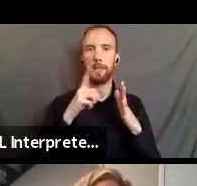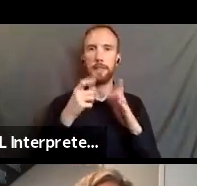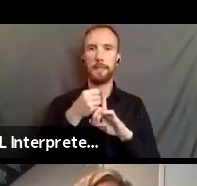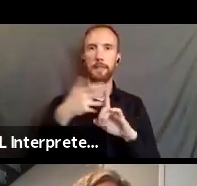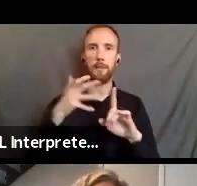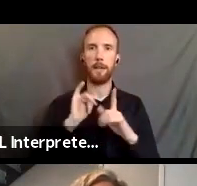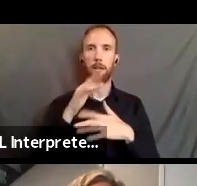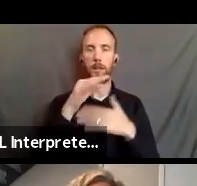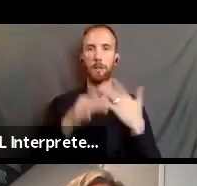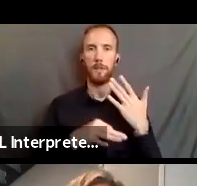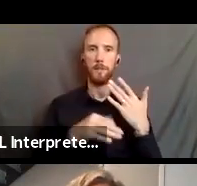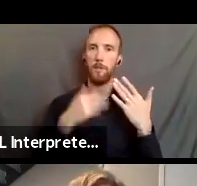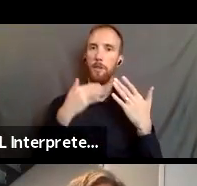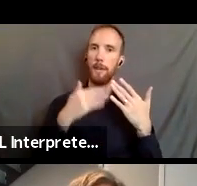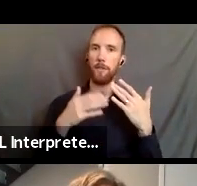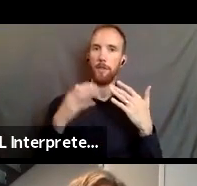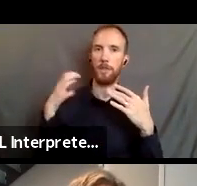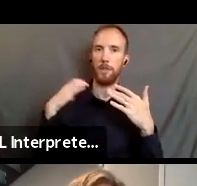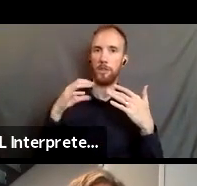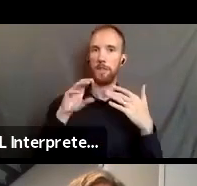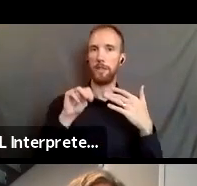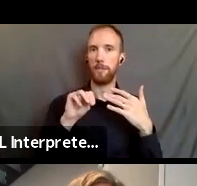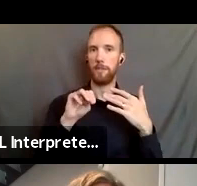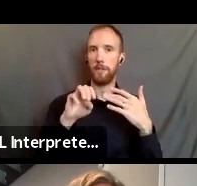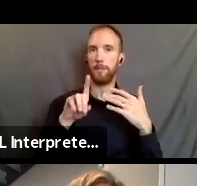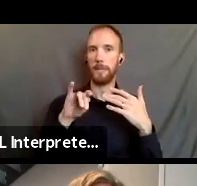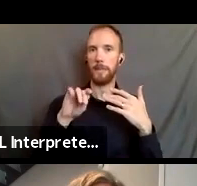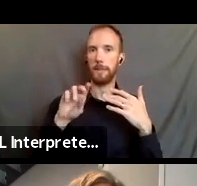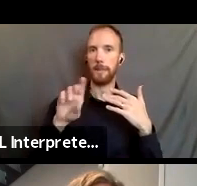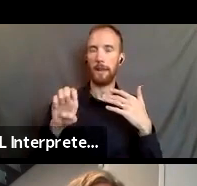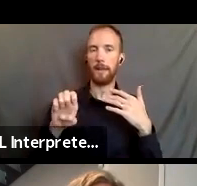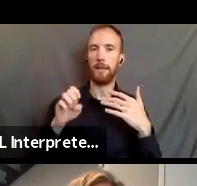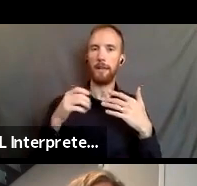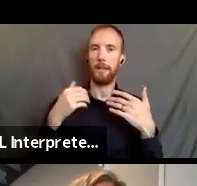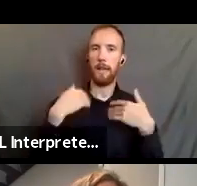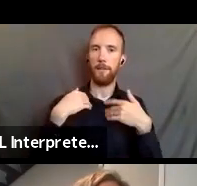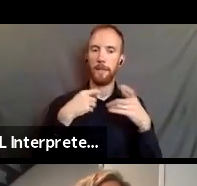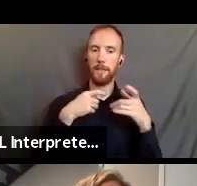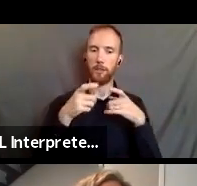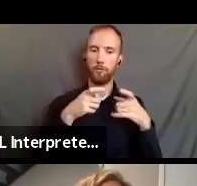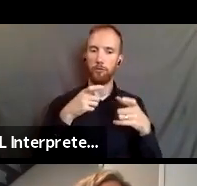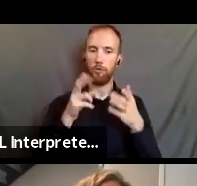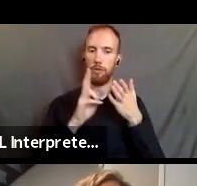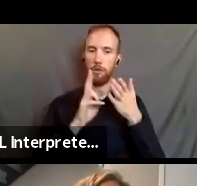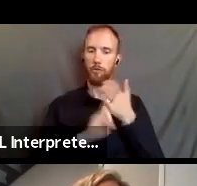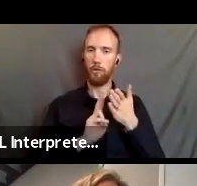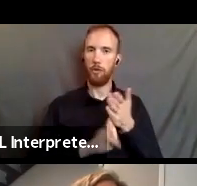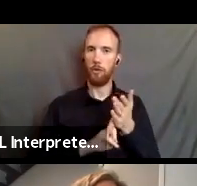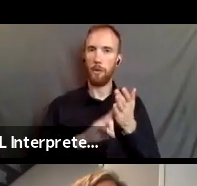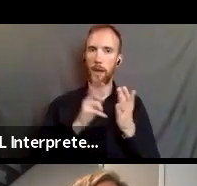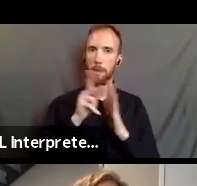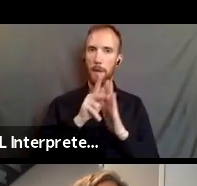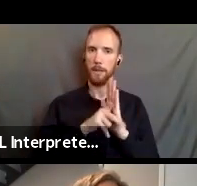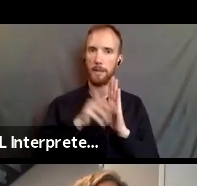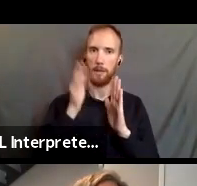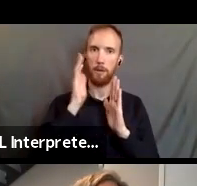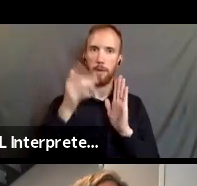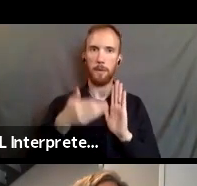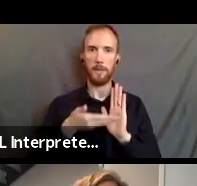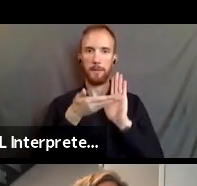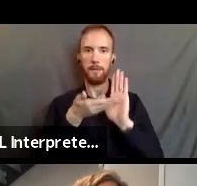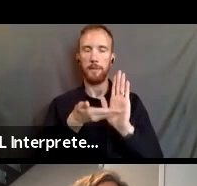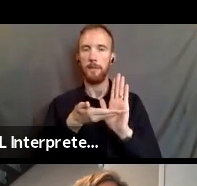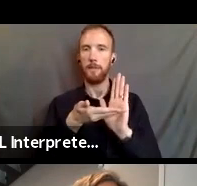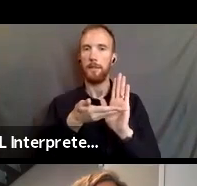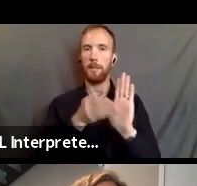hear chief mcdade talking about the fact that a controlled enrollment policy is going to be coming up before the board in time